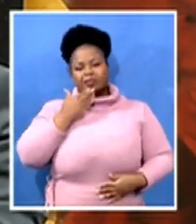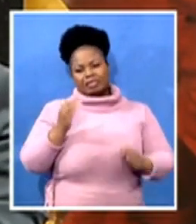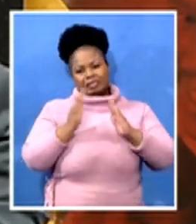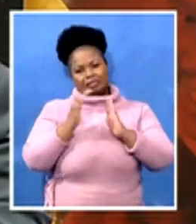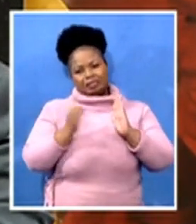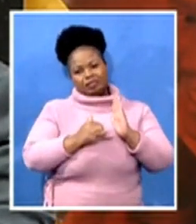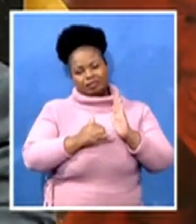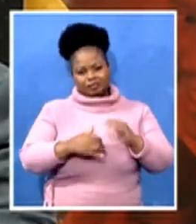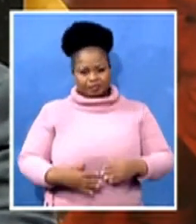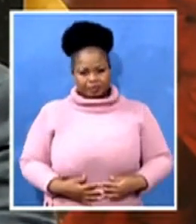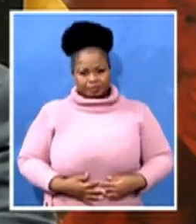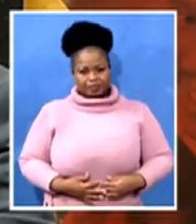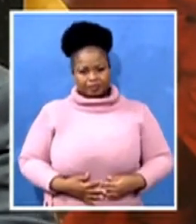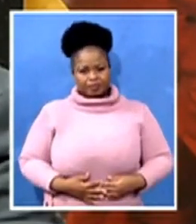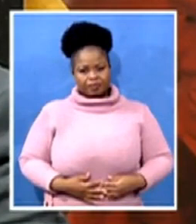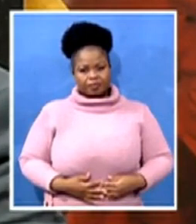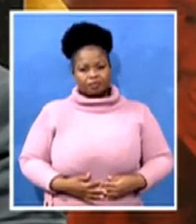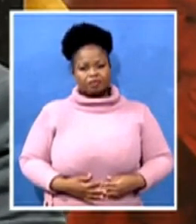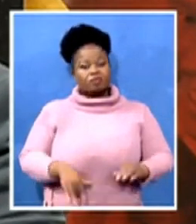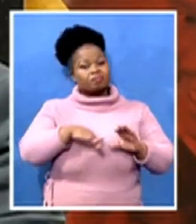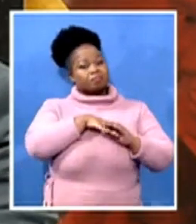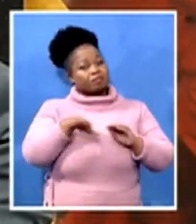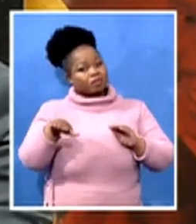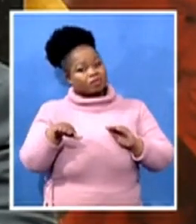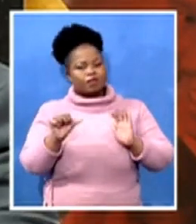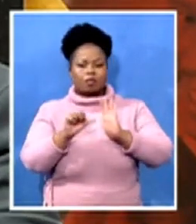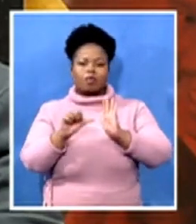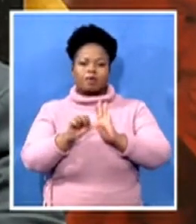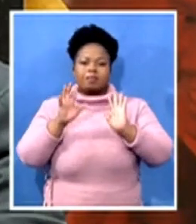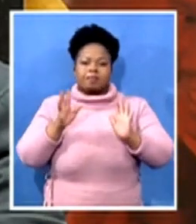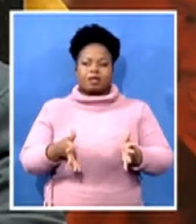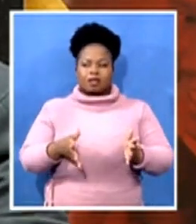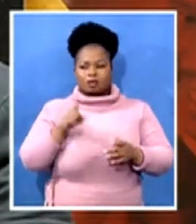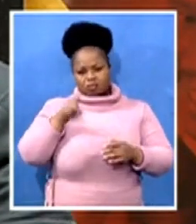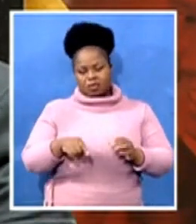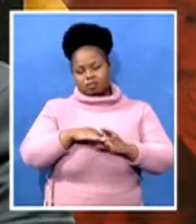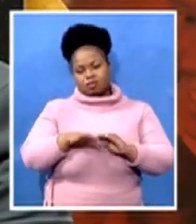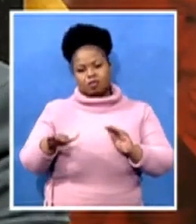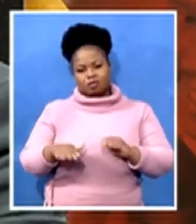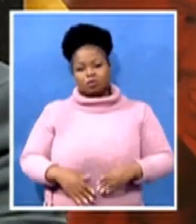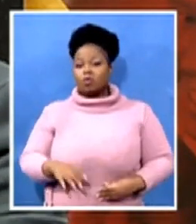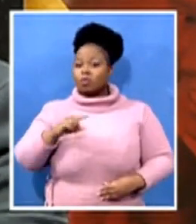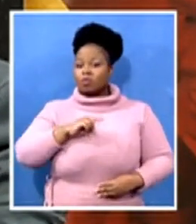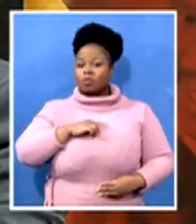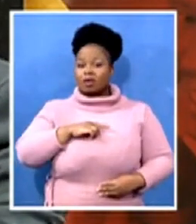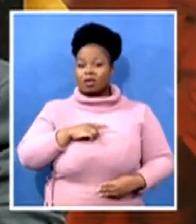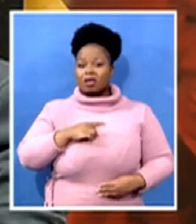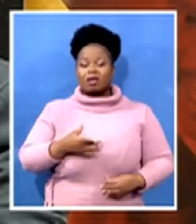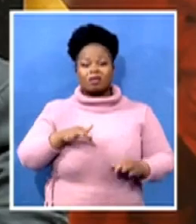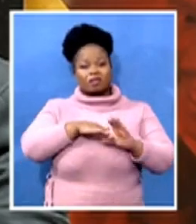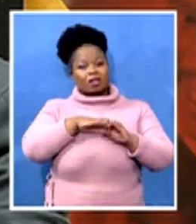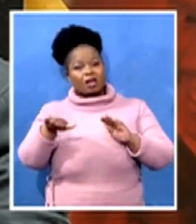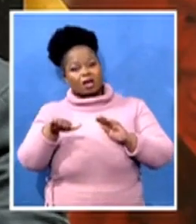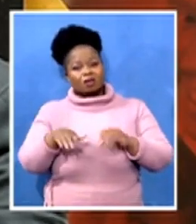Uphume kuba kunyanzelekile, kuba phuma. Kuba ingxaki yakho yokuphuma endlini ubheke edolophini,